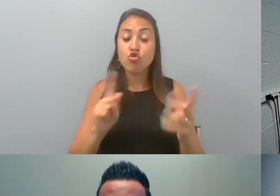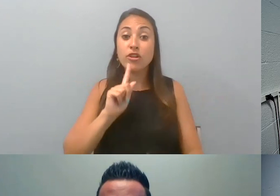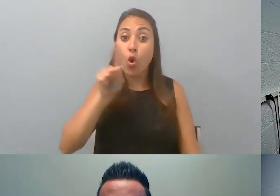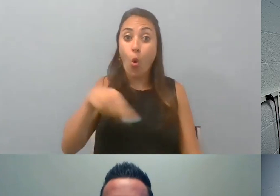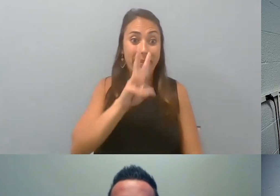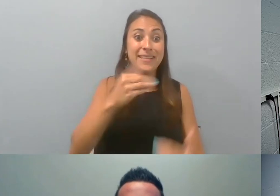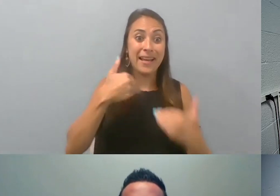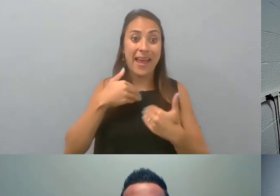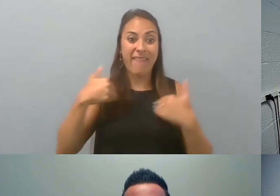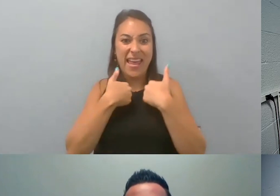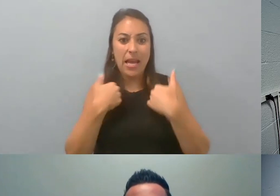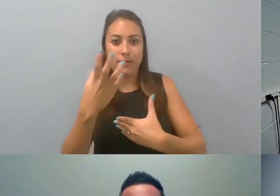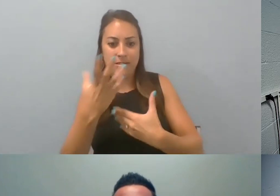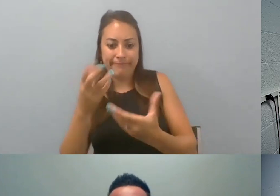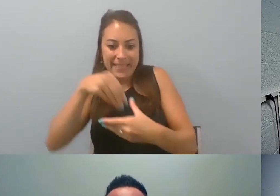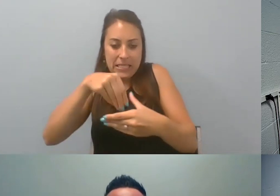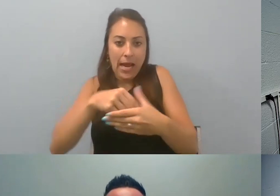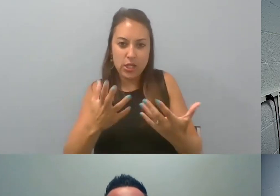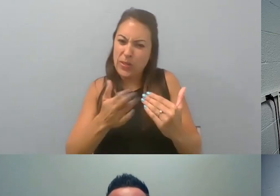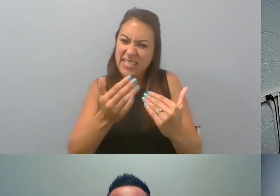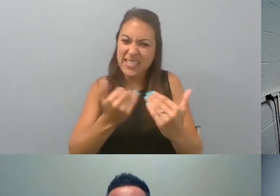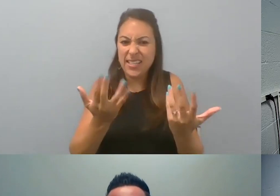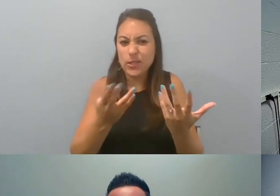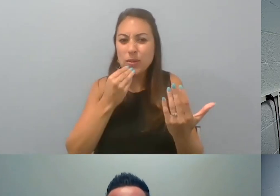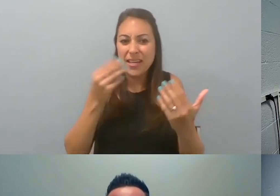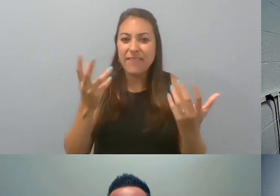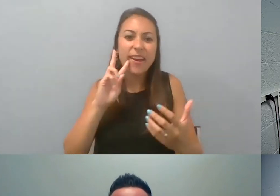protein. So that's really easy to eat